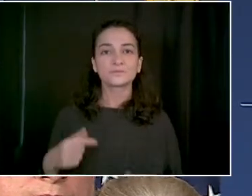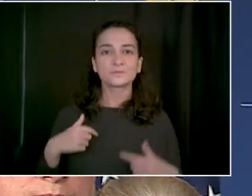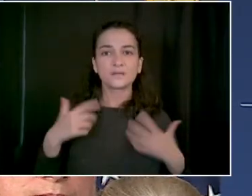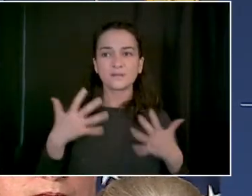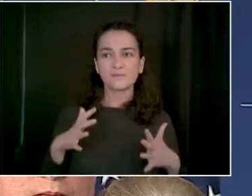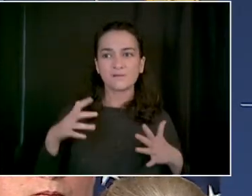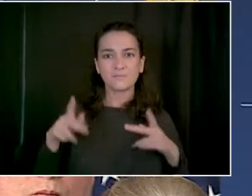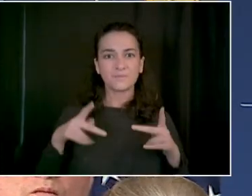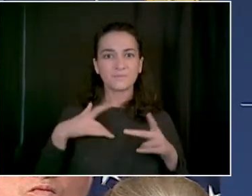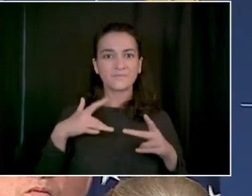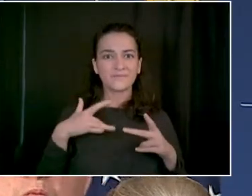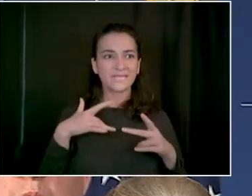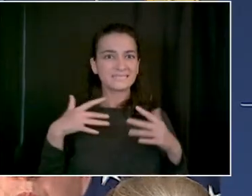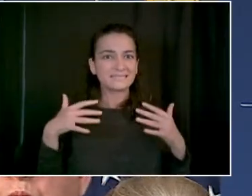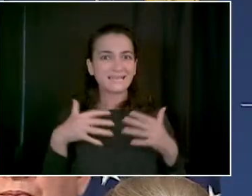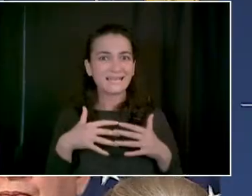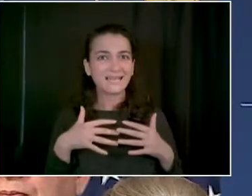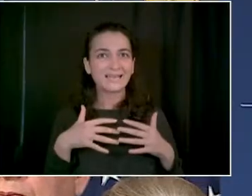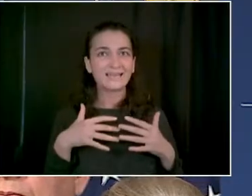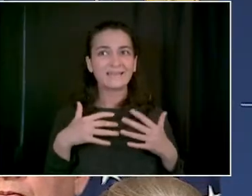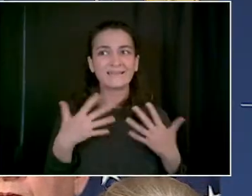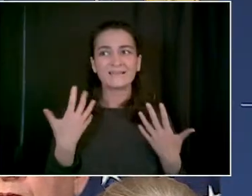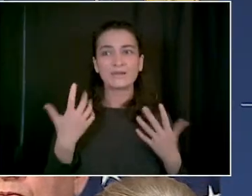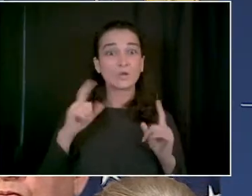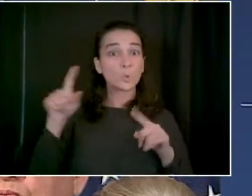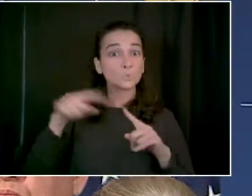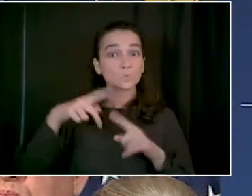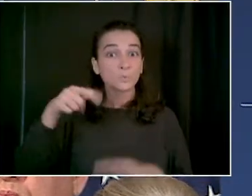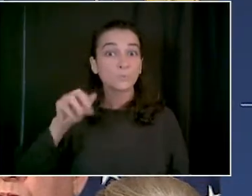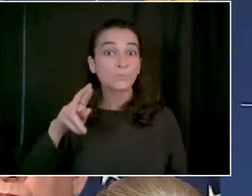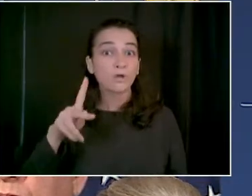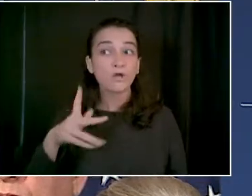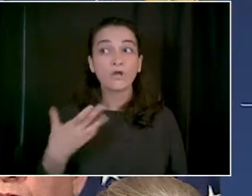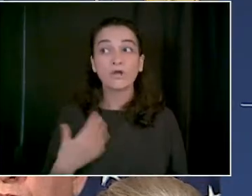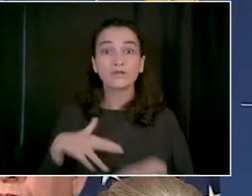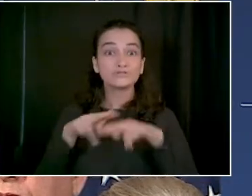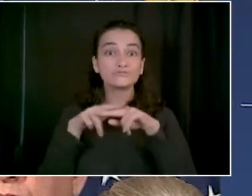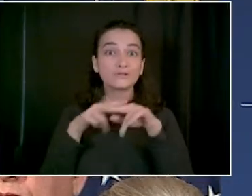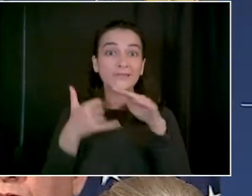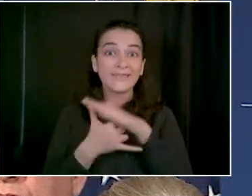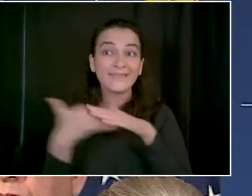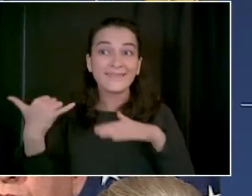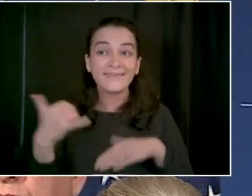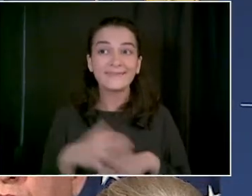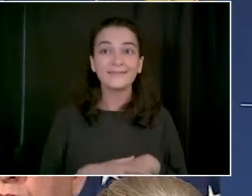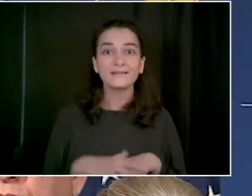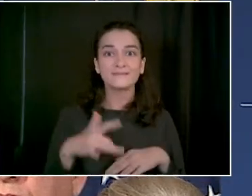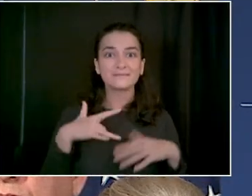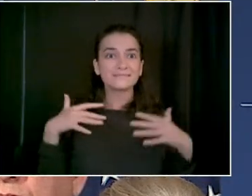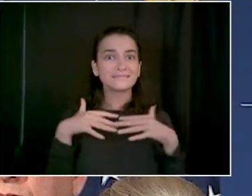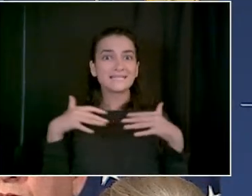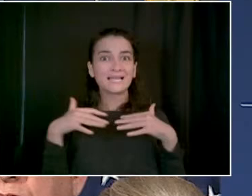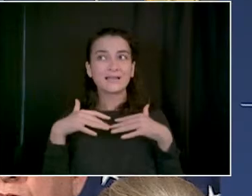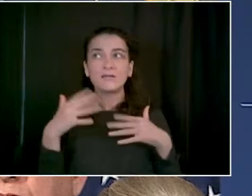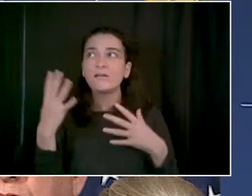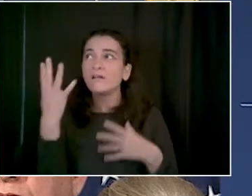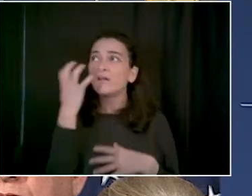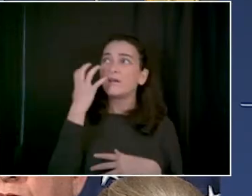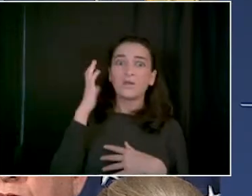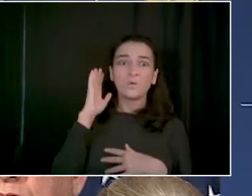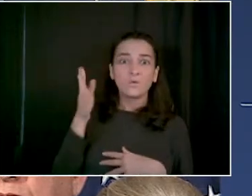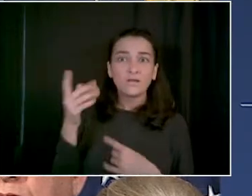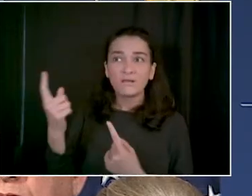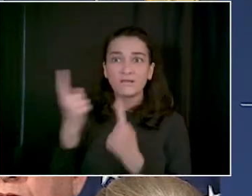you? How intimidating that is. These guys are shooting, they're robbing, they're committing crimes, and they have a